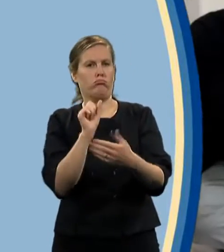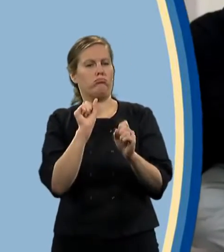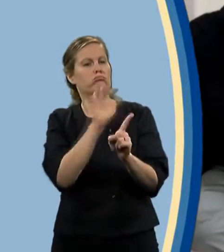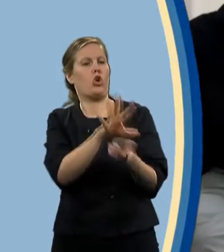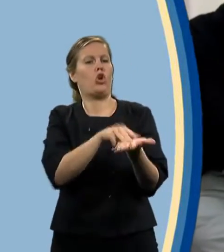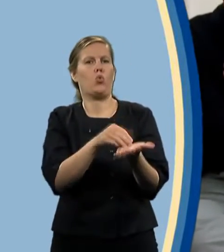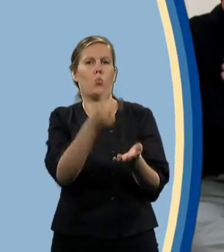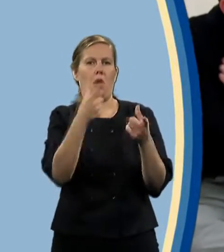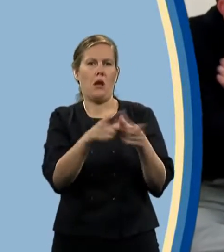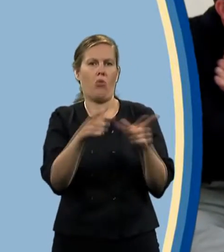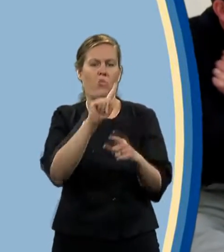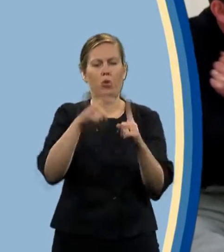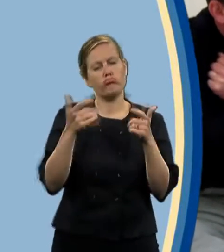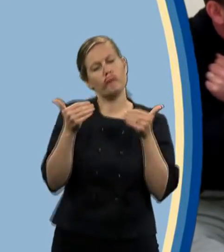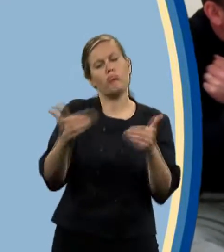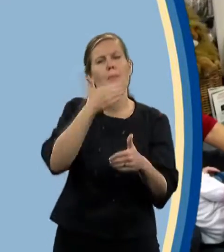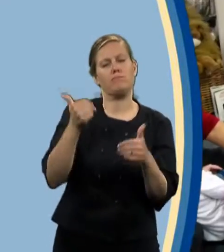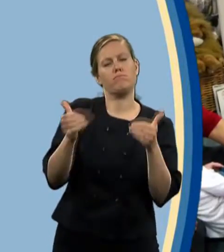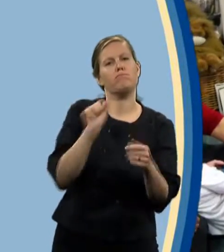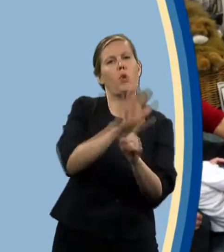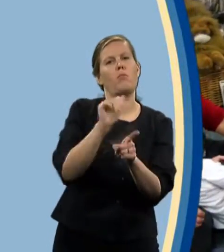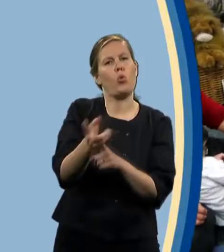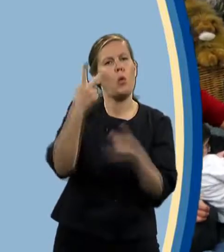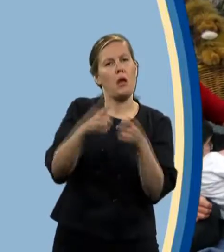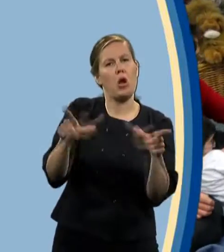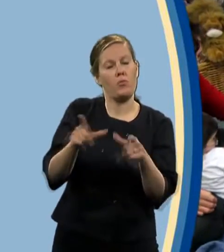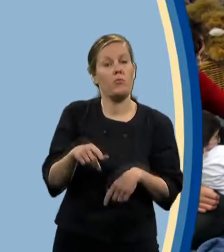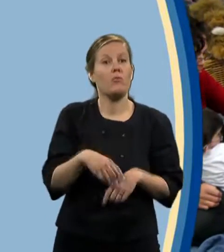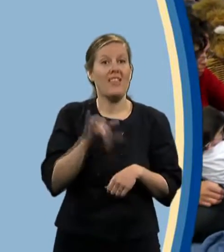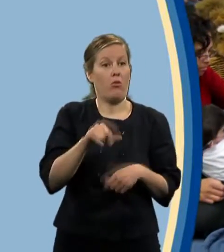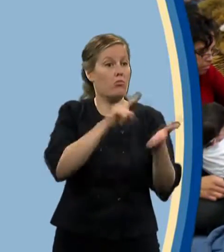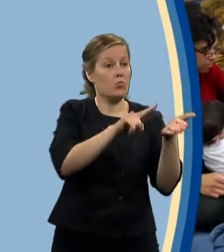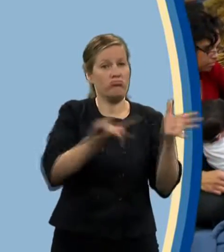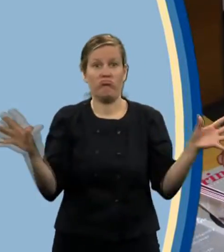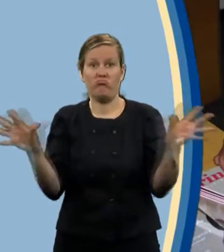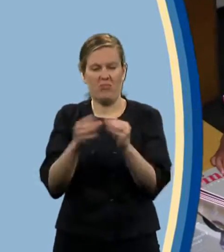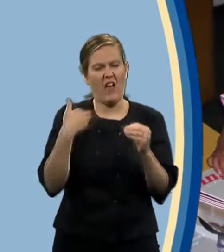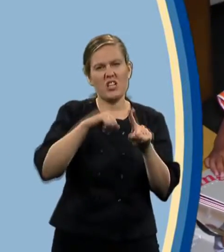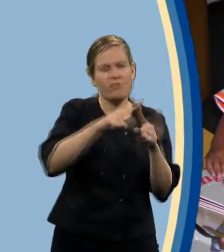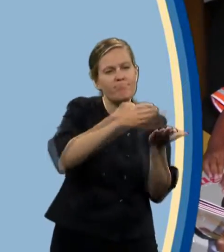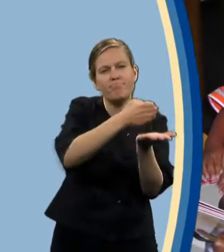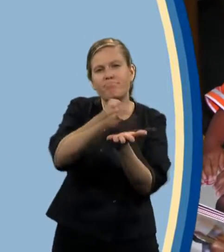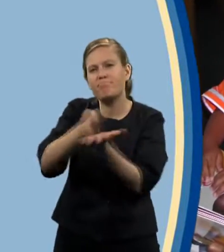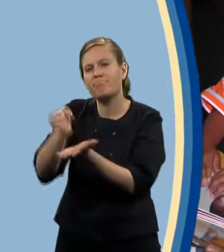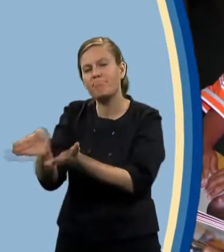2 languages, when is best for a child to be exposed to 2 languages. So we've had several lines of